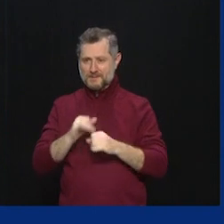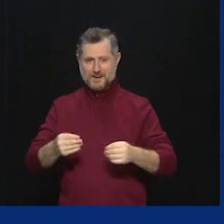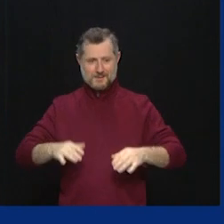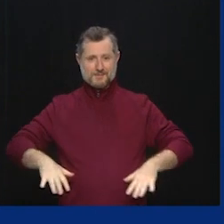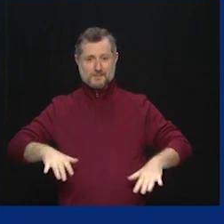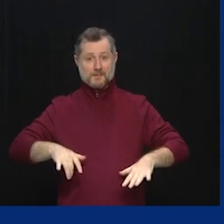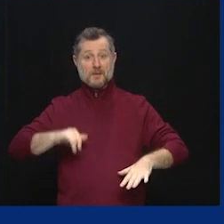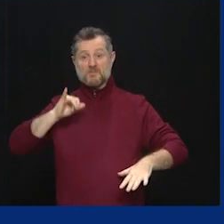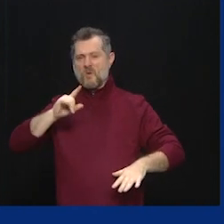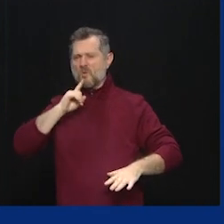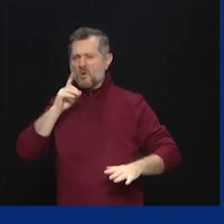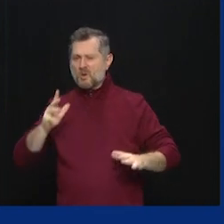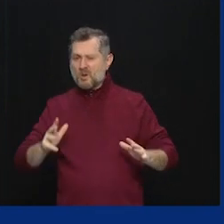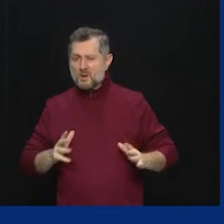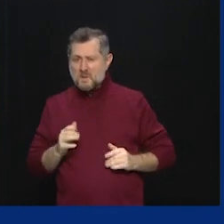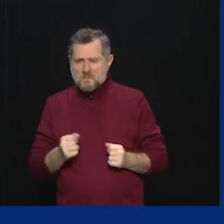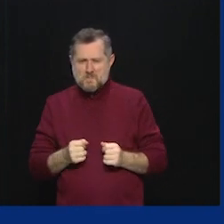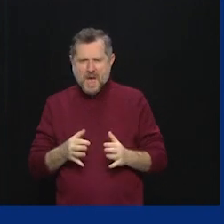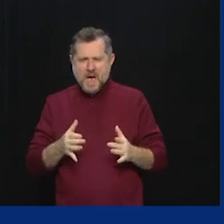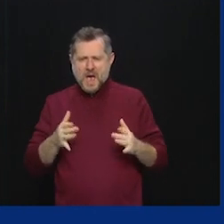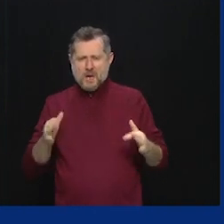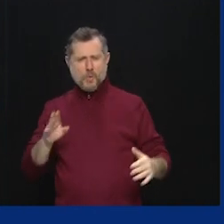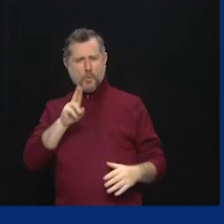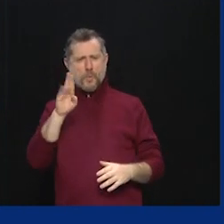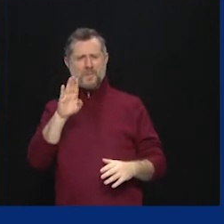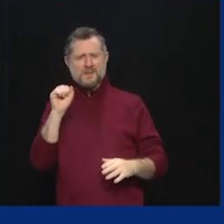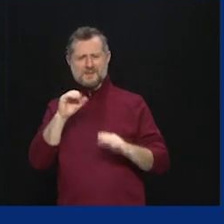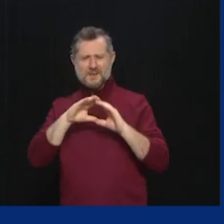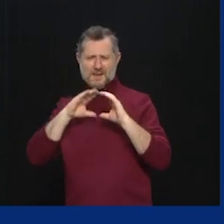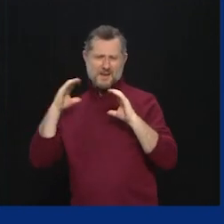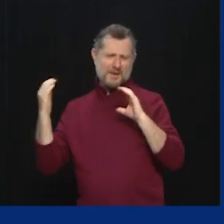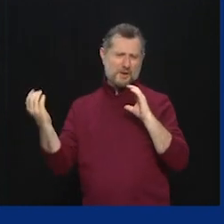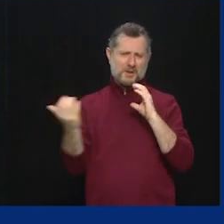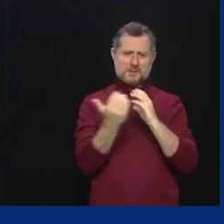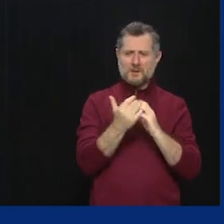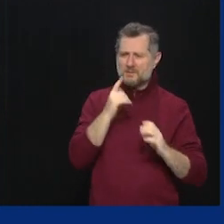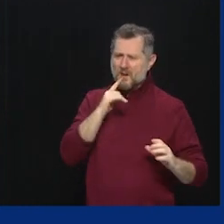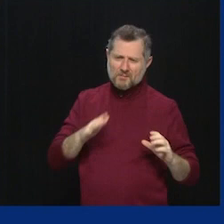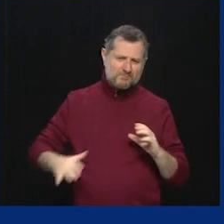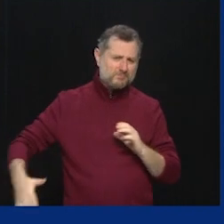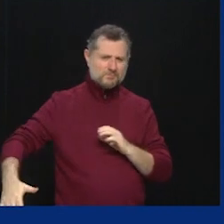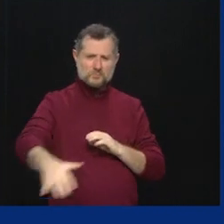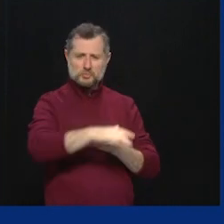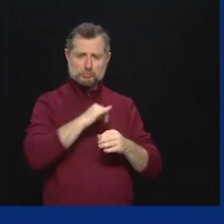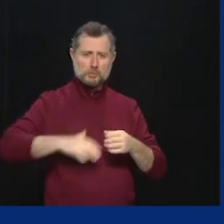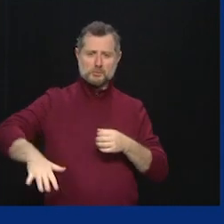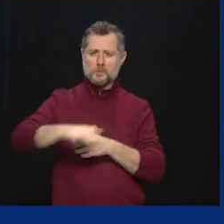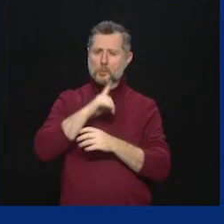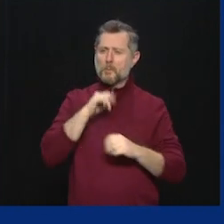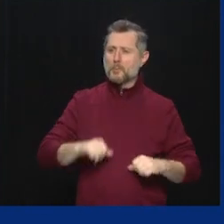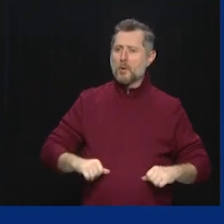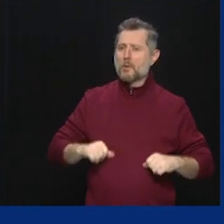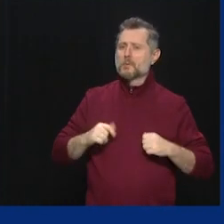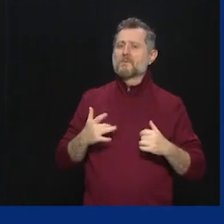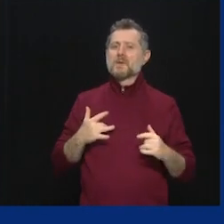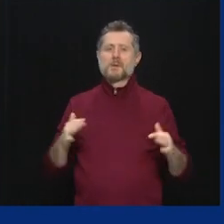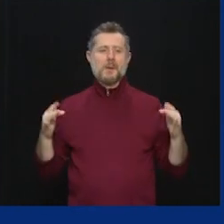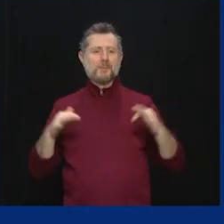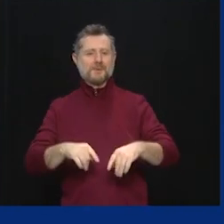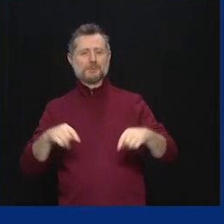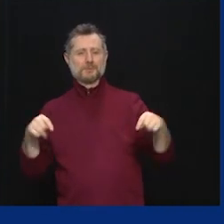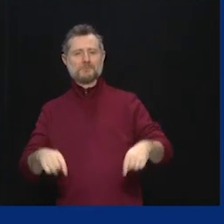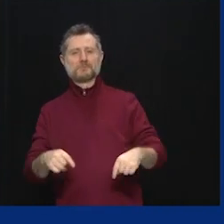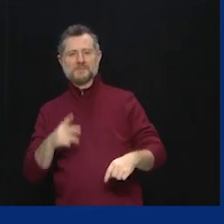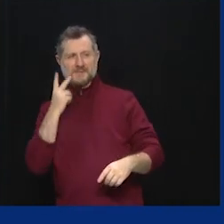will be a destination for the surrounding region to take pride in. As you can see here in this magnificent lobby, and as you